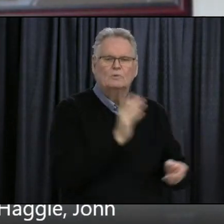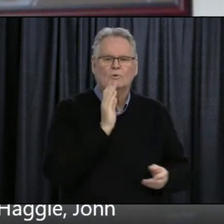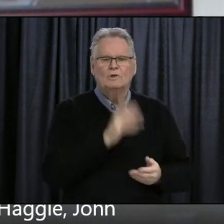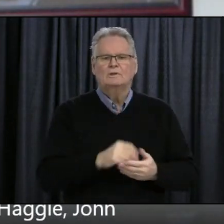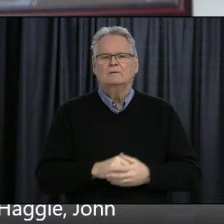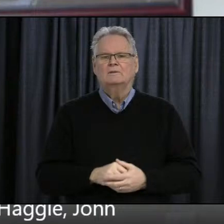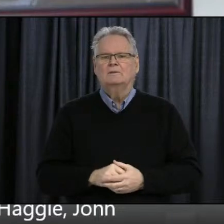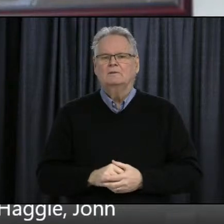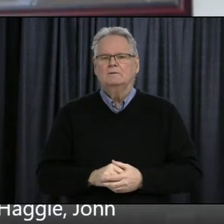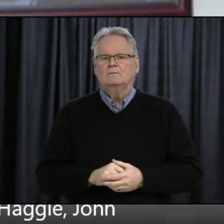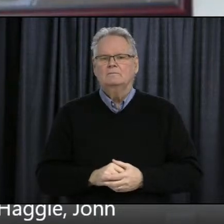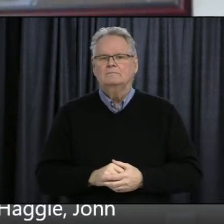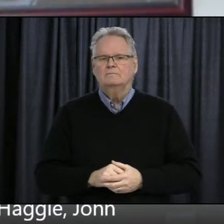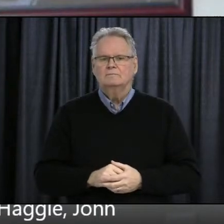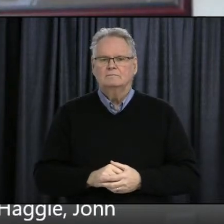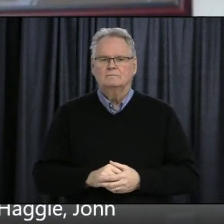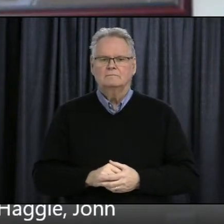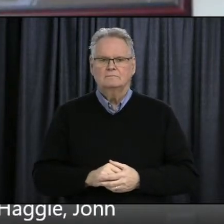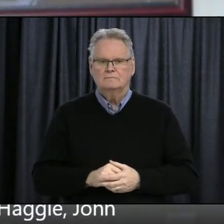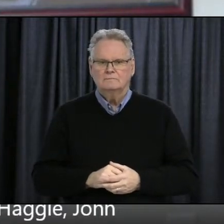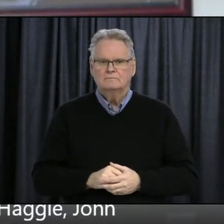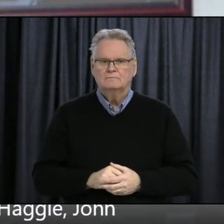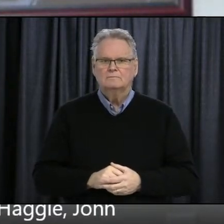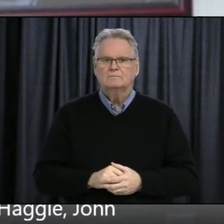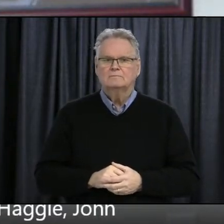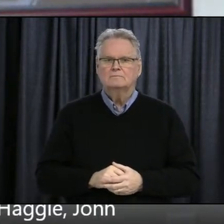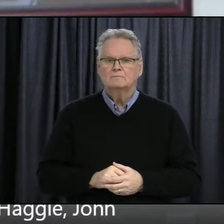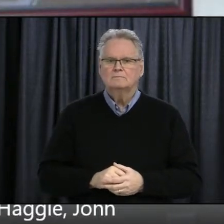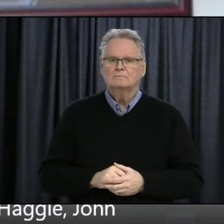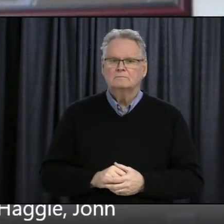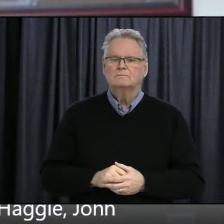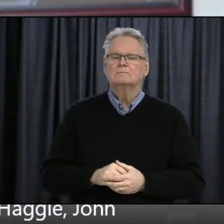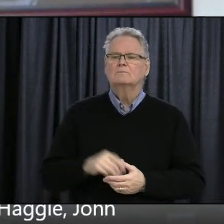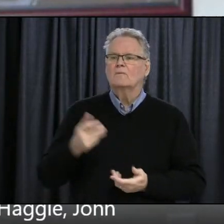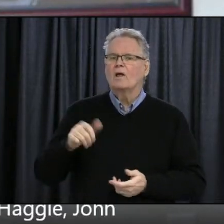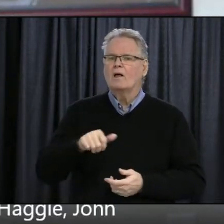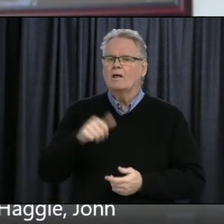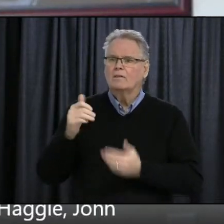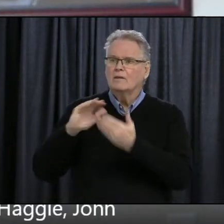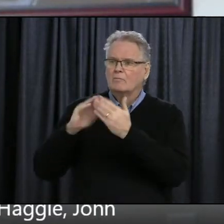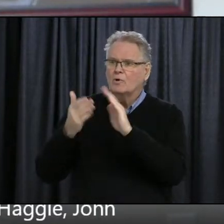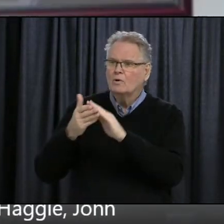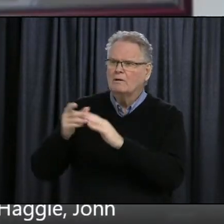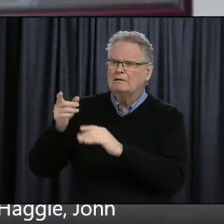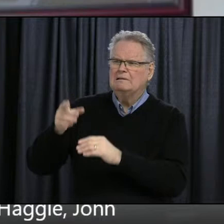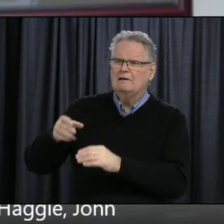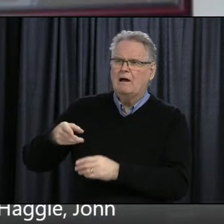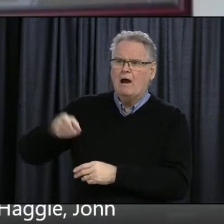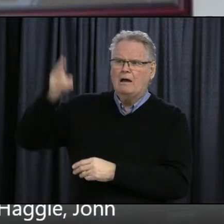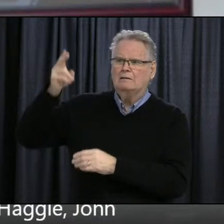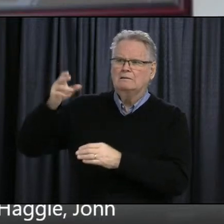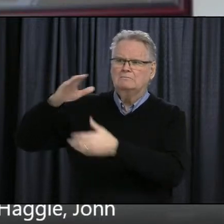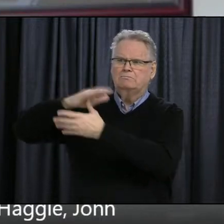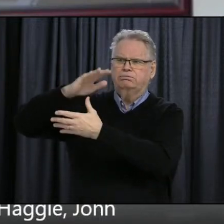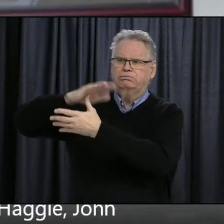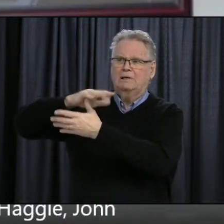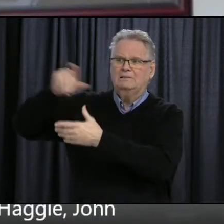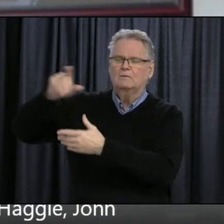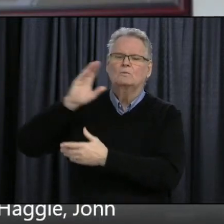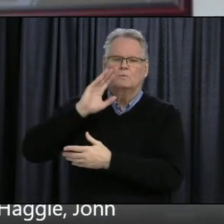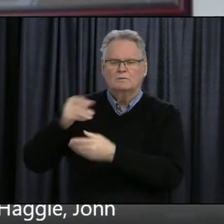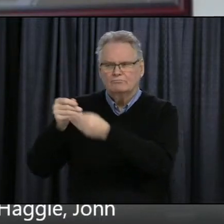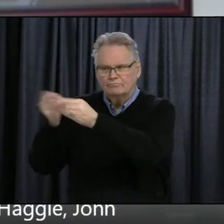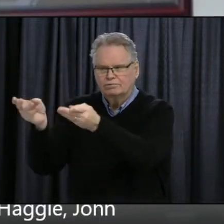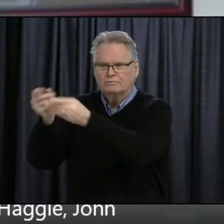the province. That will have to be done in a stratified way as well, and we have those numbers. How many people are over 90? How many people are over